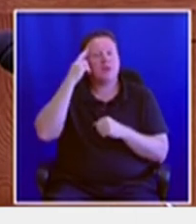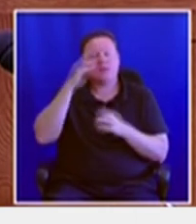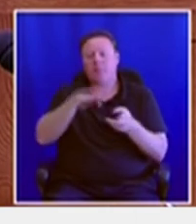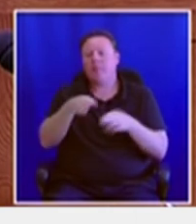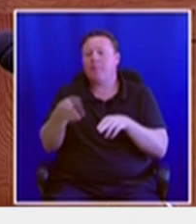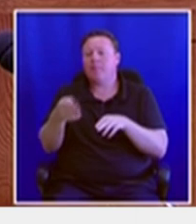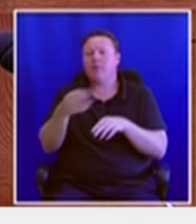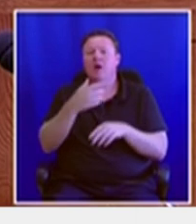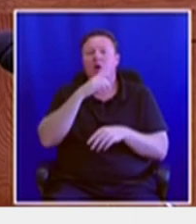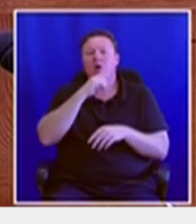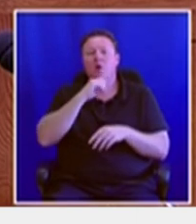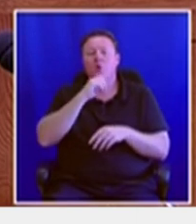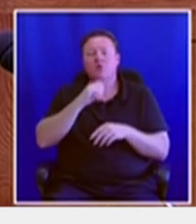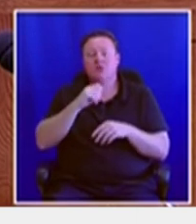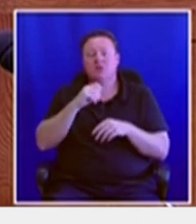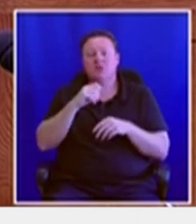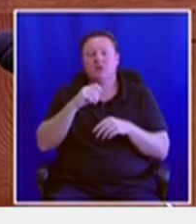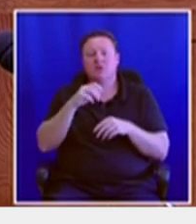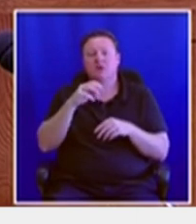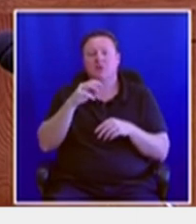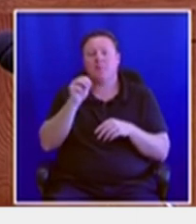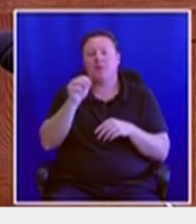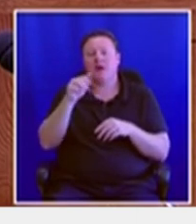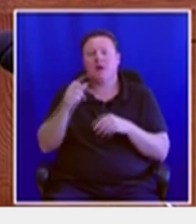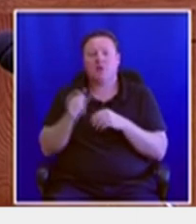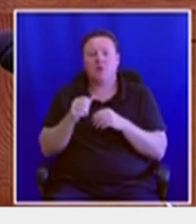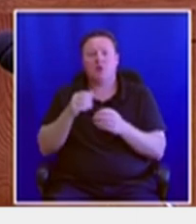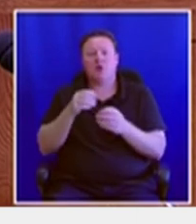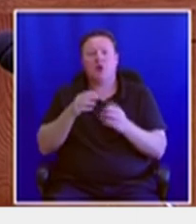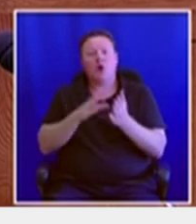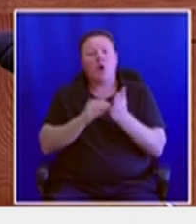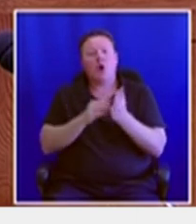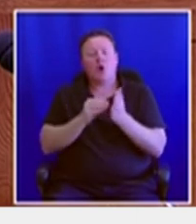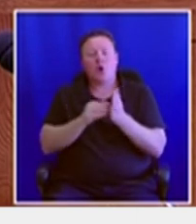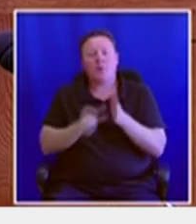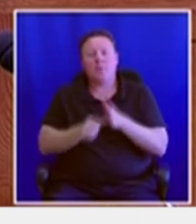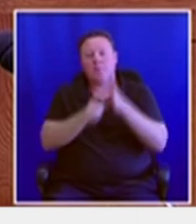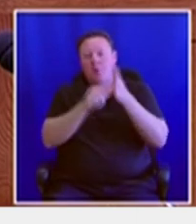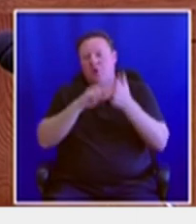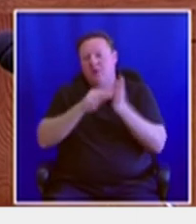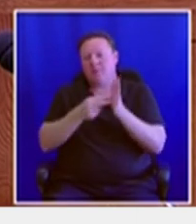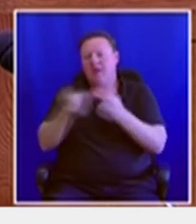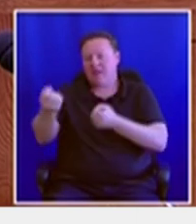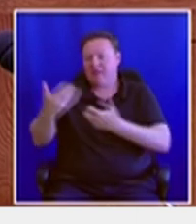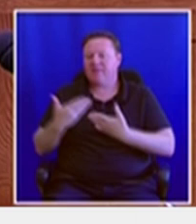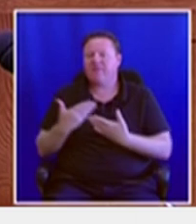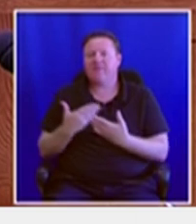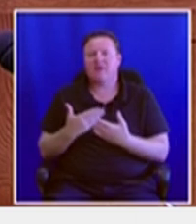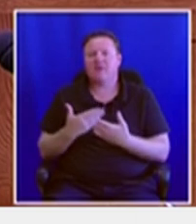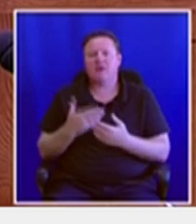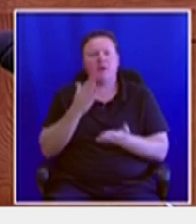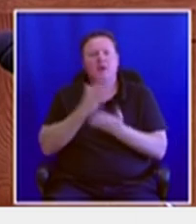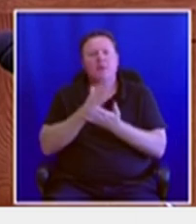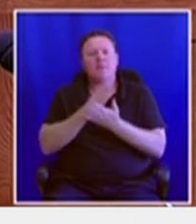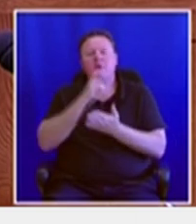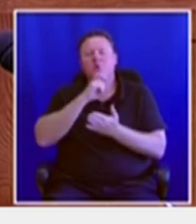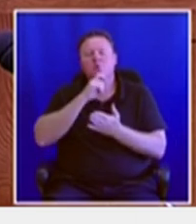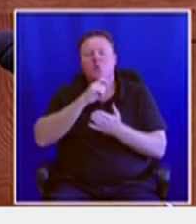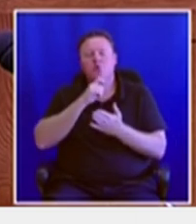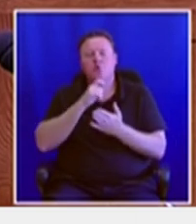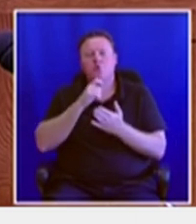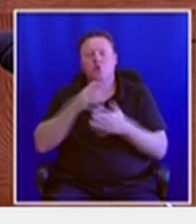Mahlangu sharing a copy of the master plan with me. He said we should use it as a